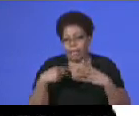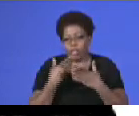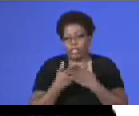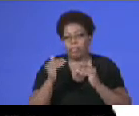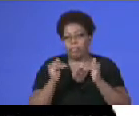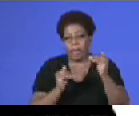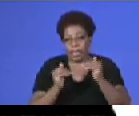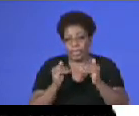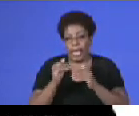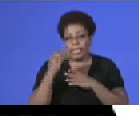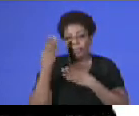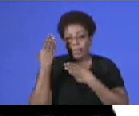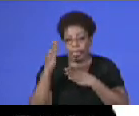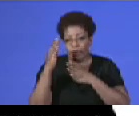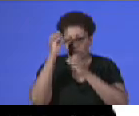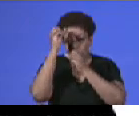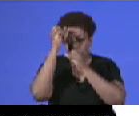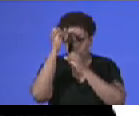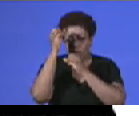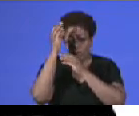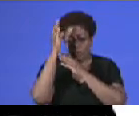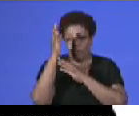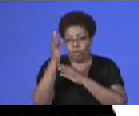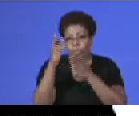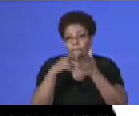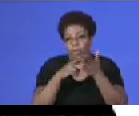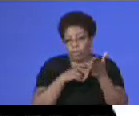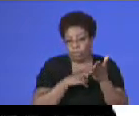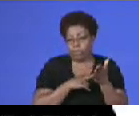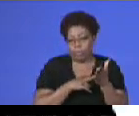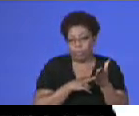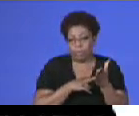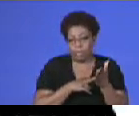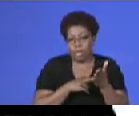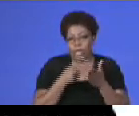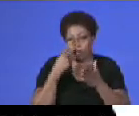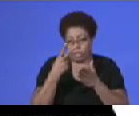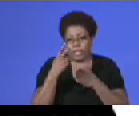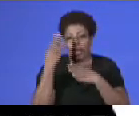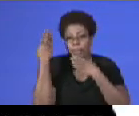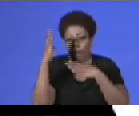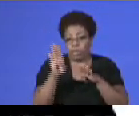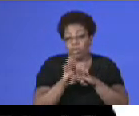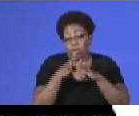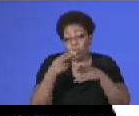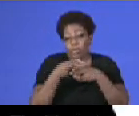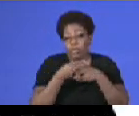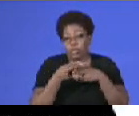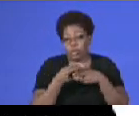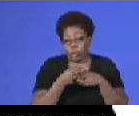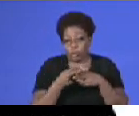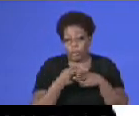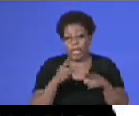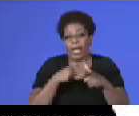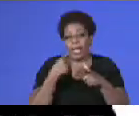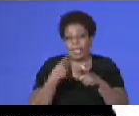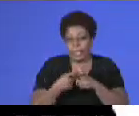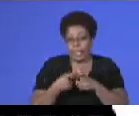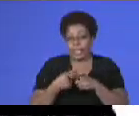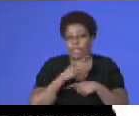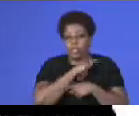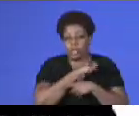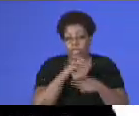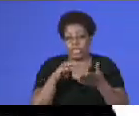Bahamians continue to cooperate, I think you find that Bahamas will be open soon, and of course, tourism is our number